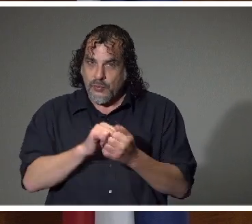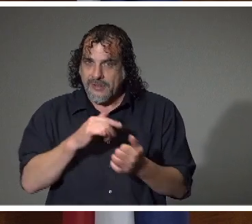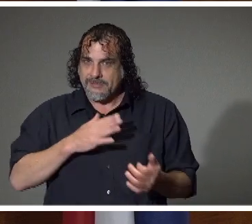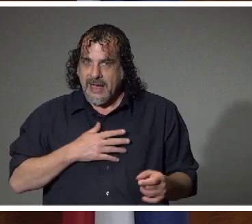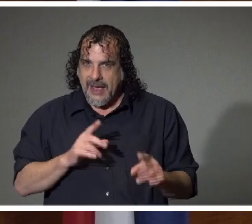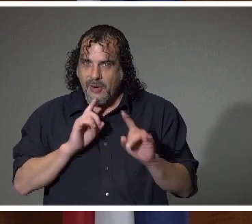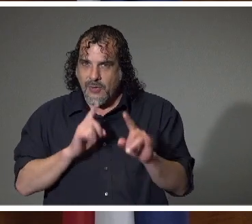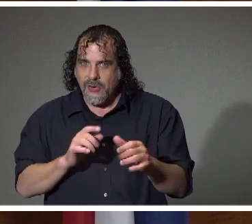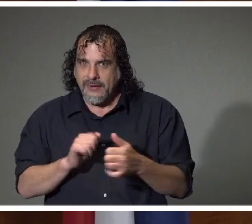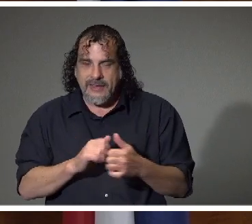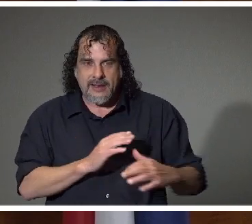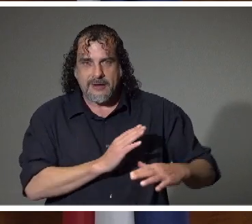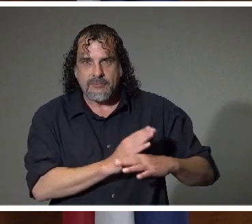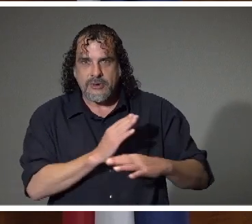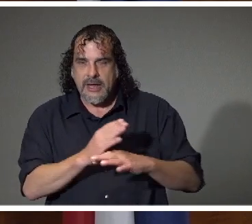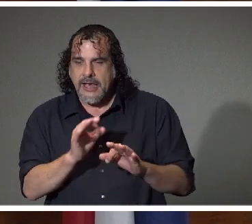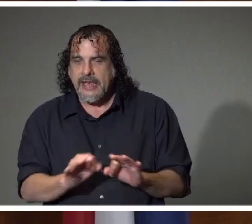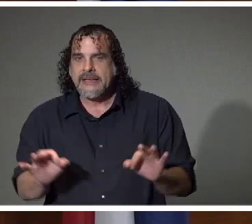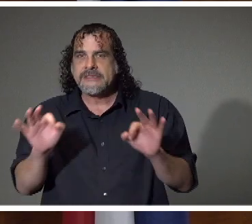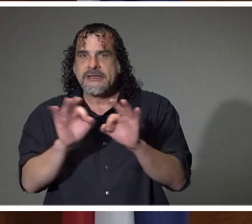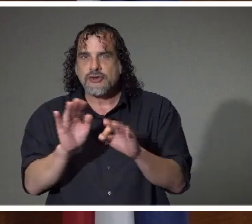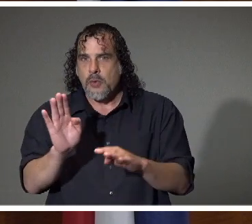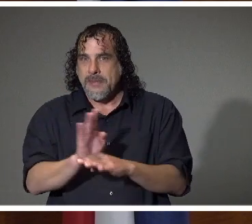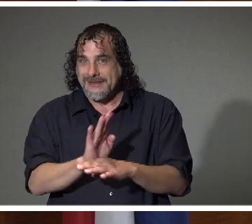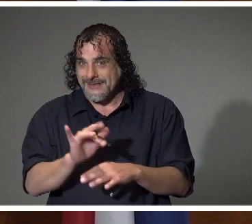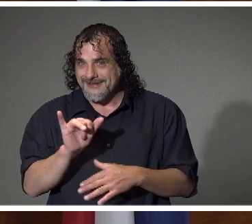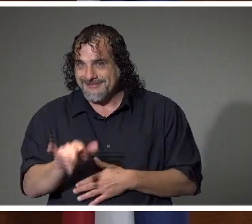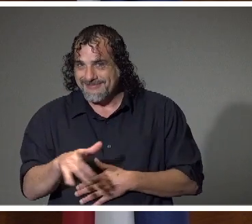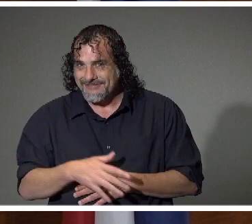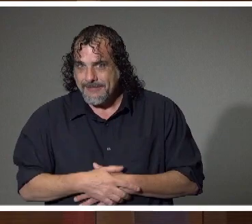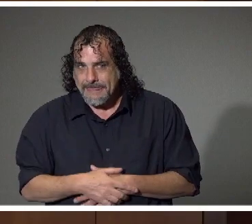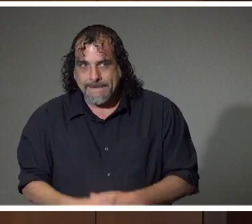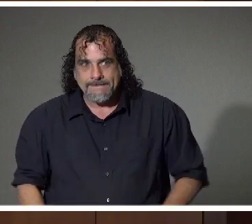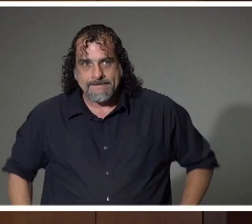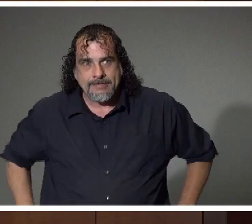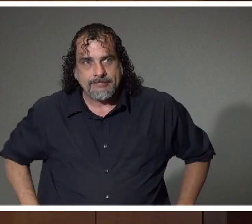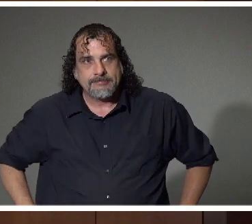that protect essential businesses and otherwise.